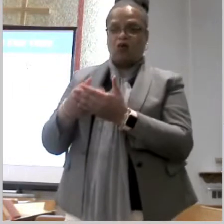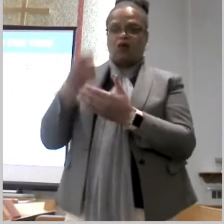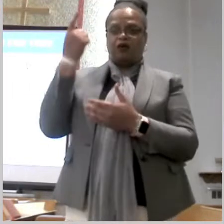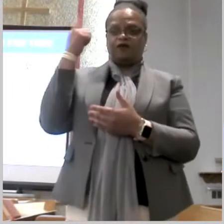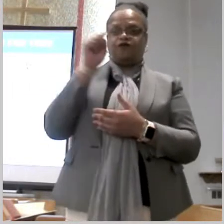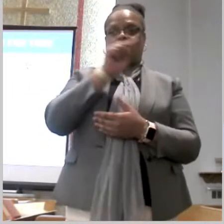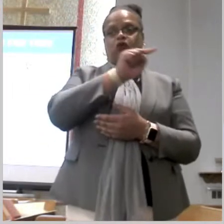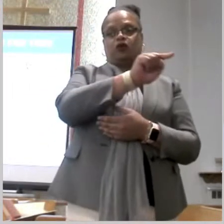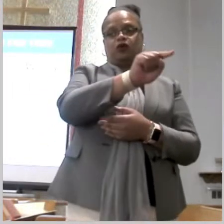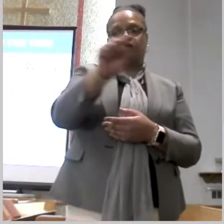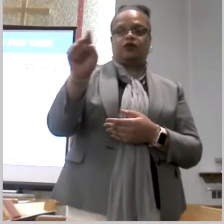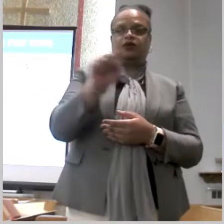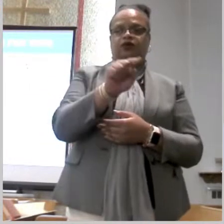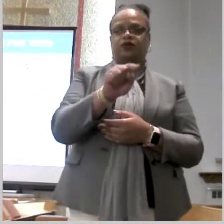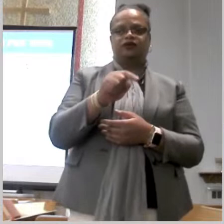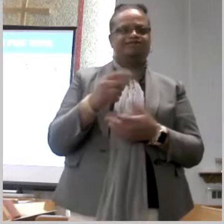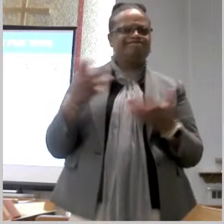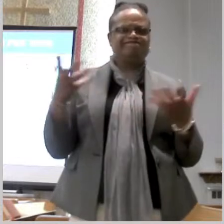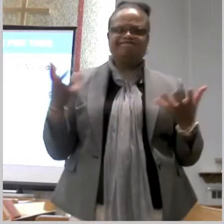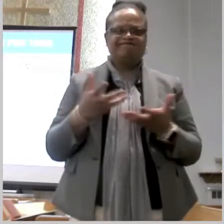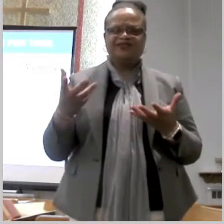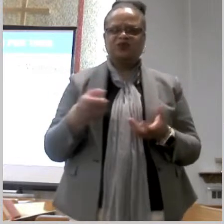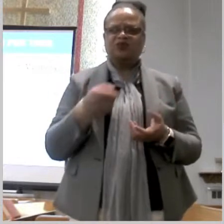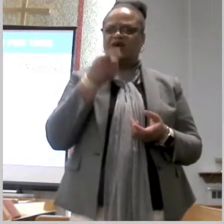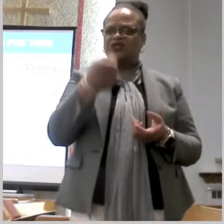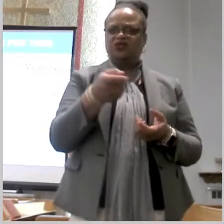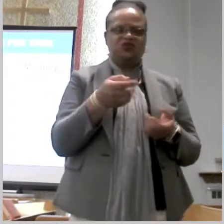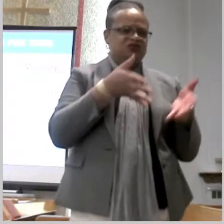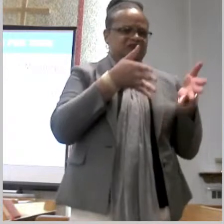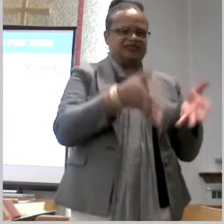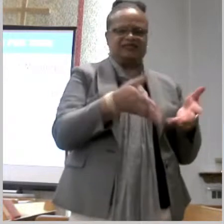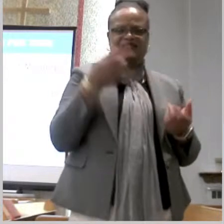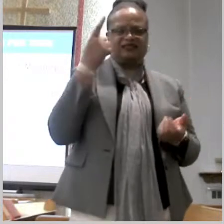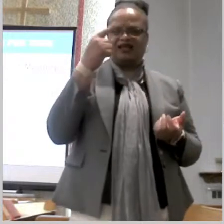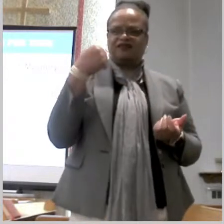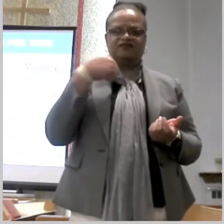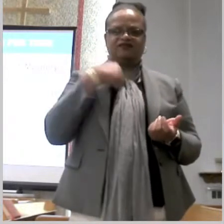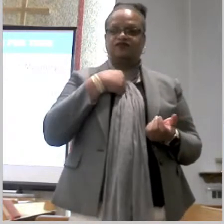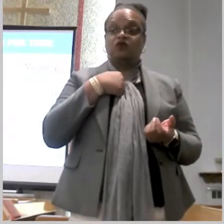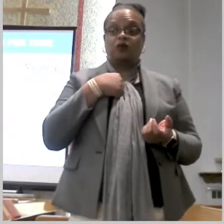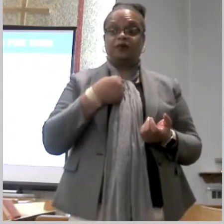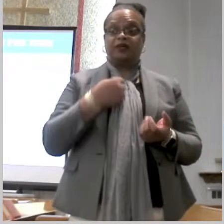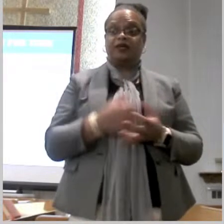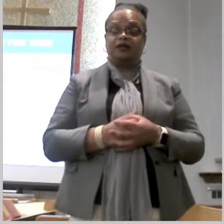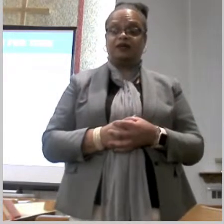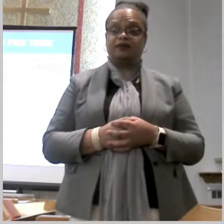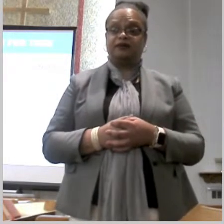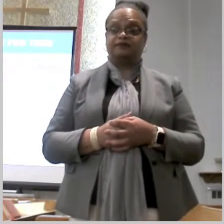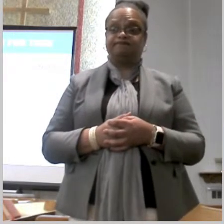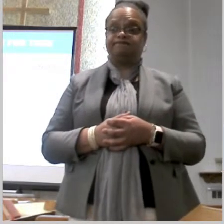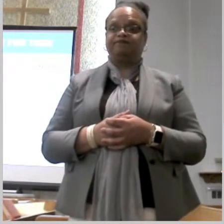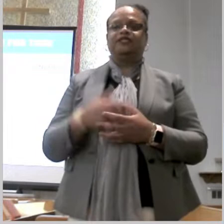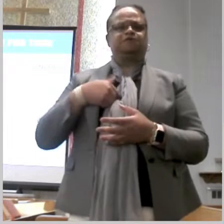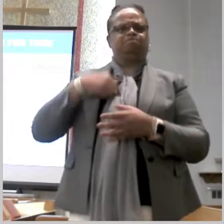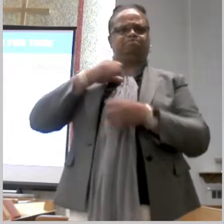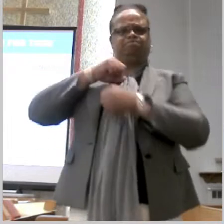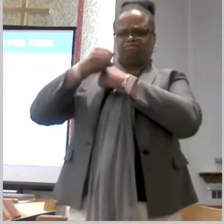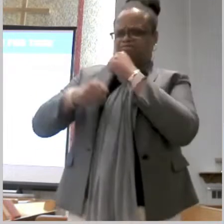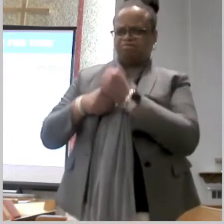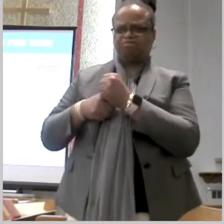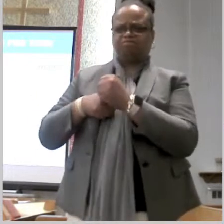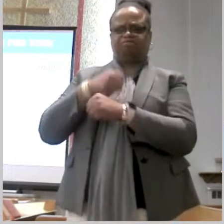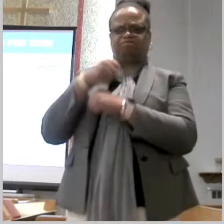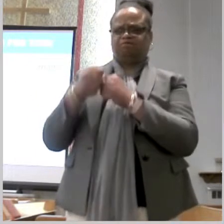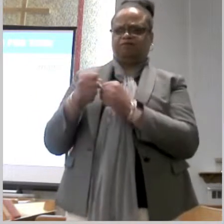I left it all for thee, as thou left aught for thee.